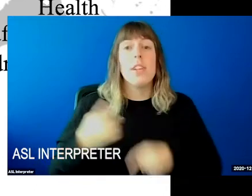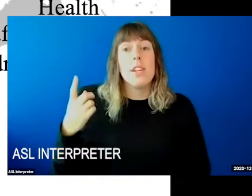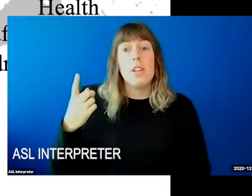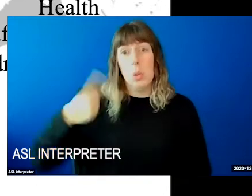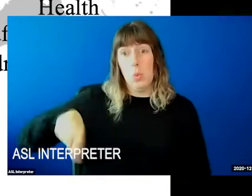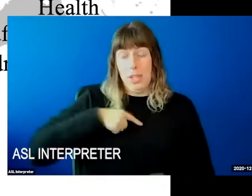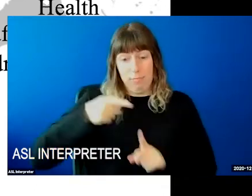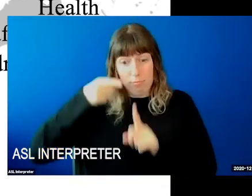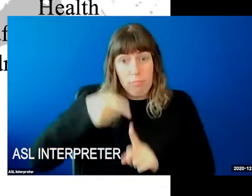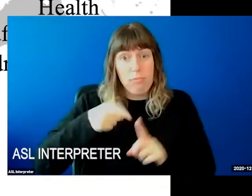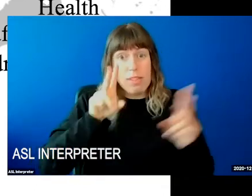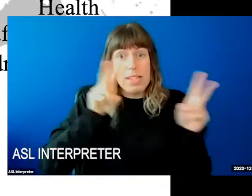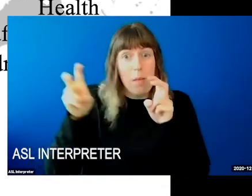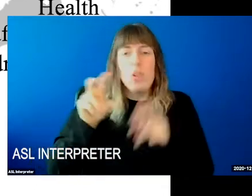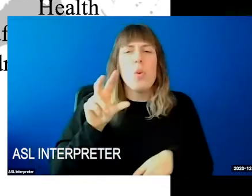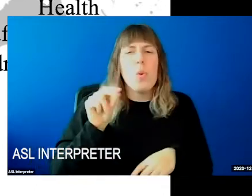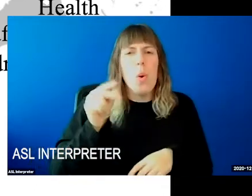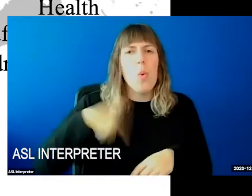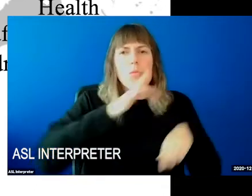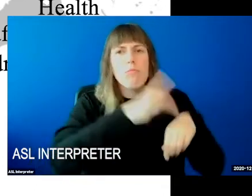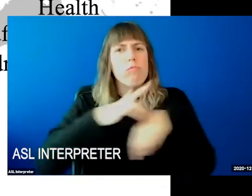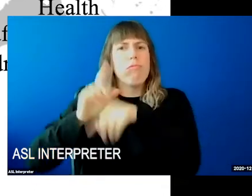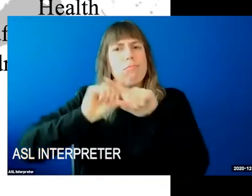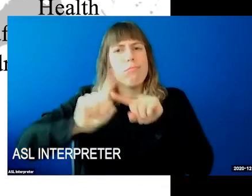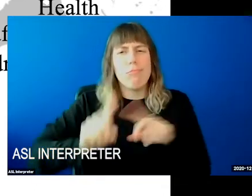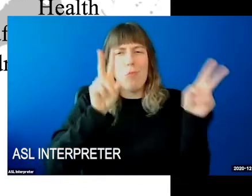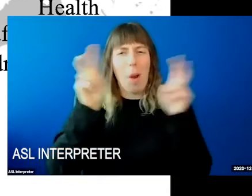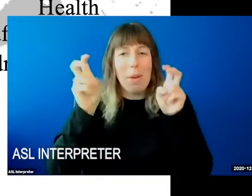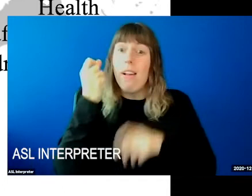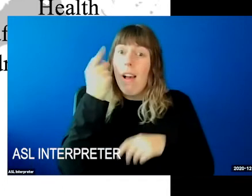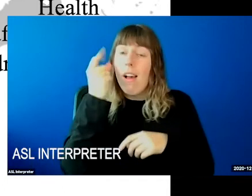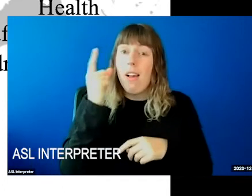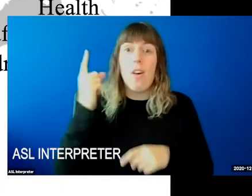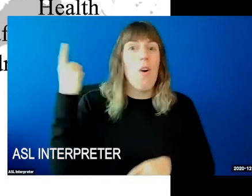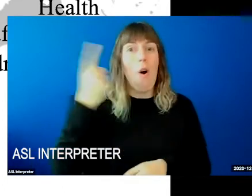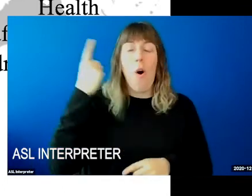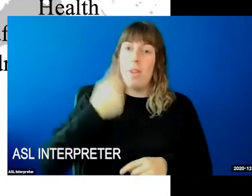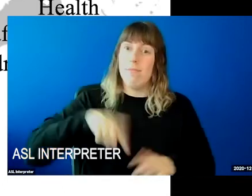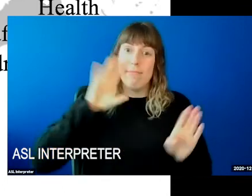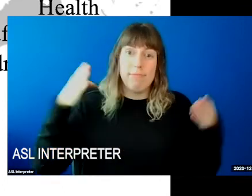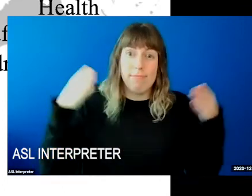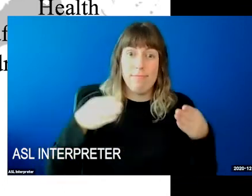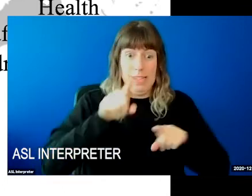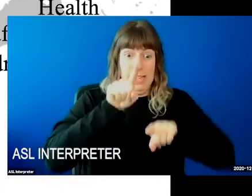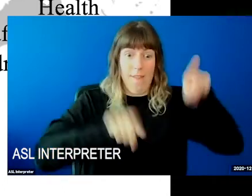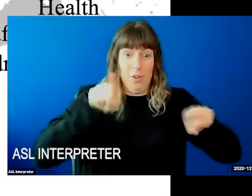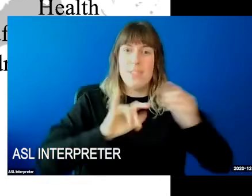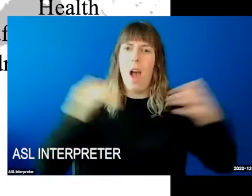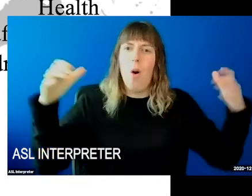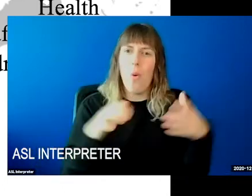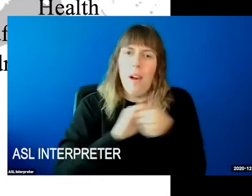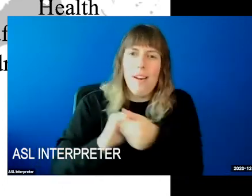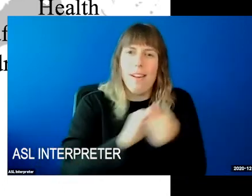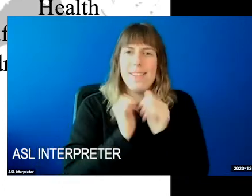a particular subject. We work on all kinds of subjects, but it always has this theme of how can diverse actors work together,